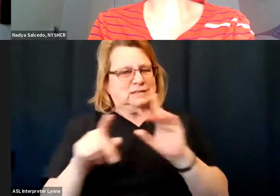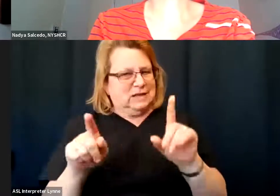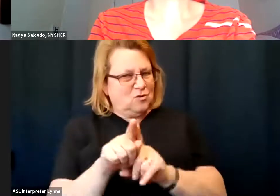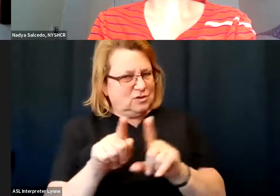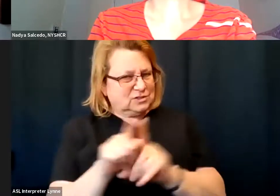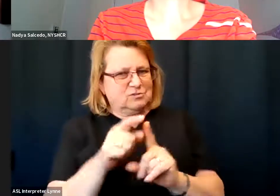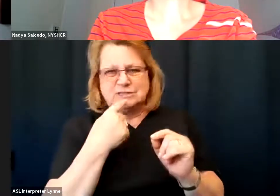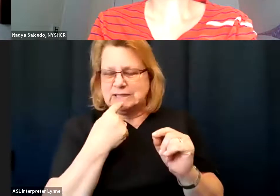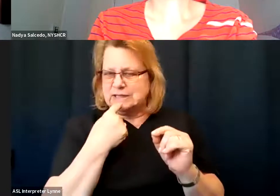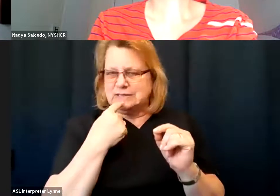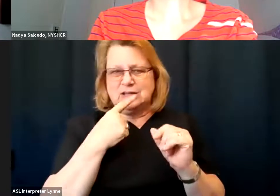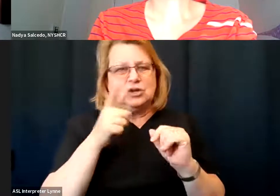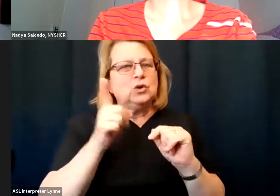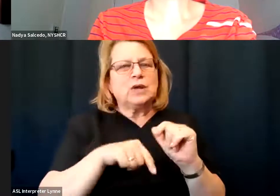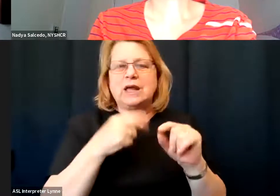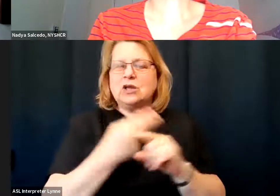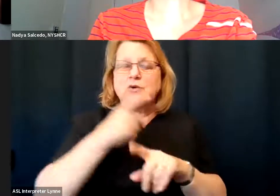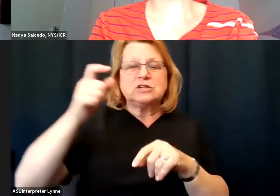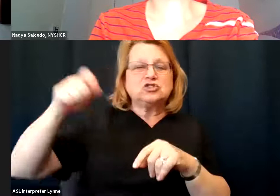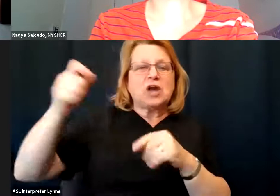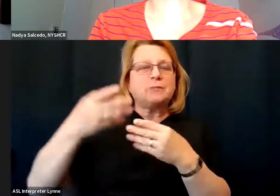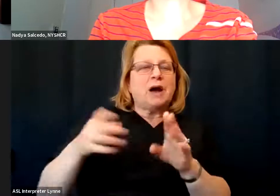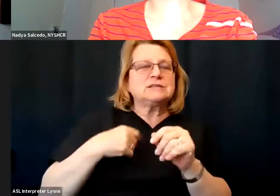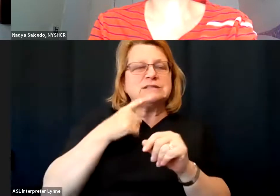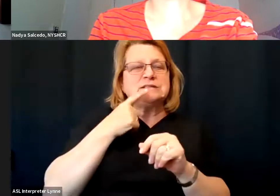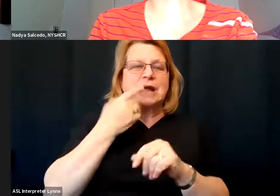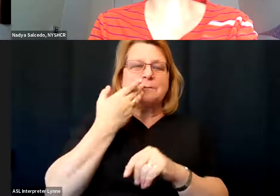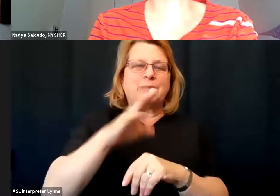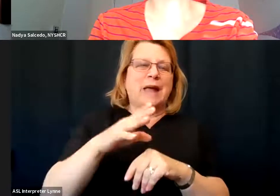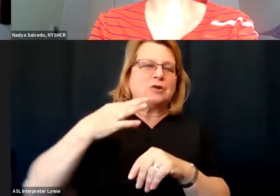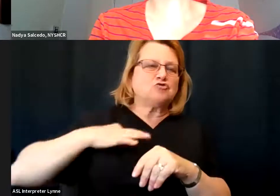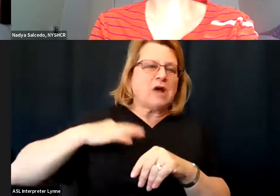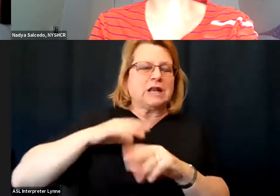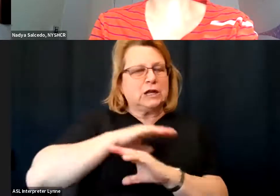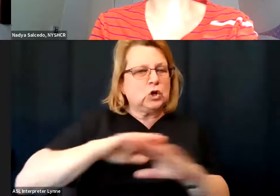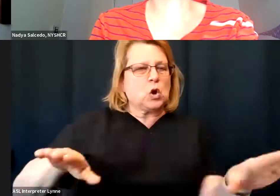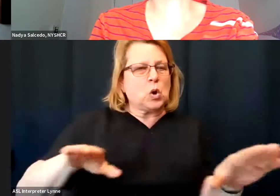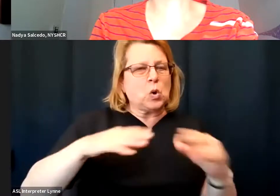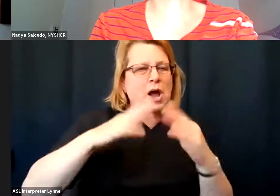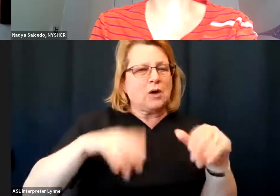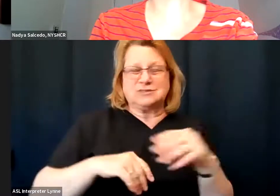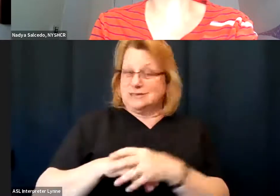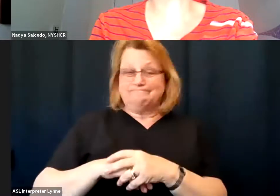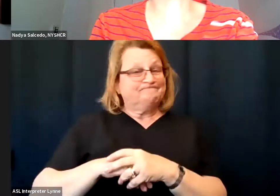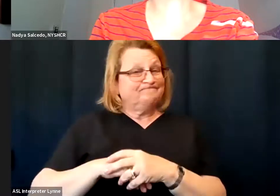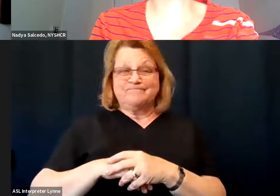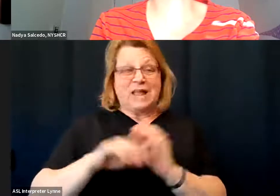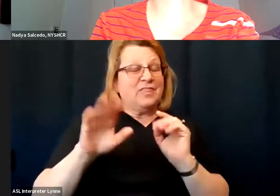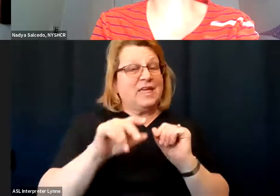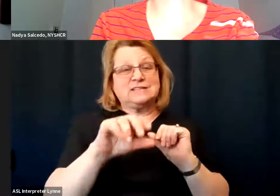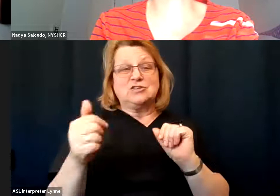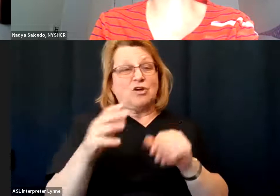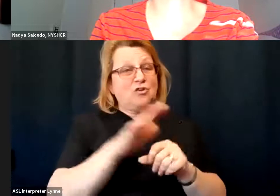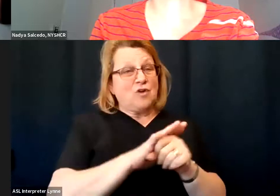saying you can't use a checkbox and say bad credit, no housing, right? That's another area that we believe